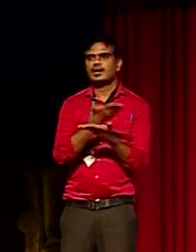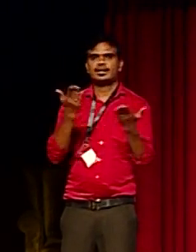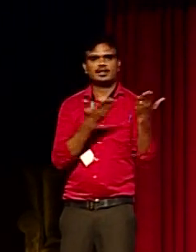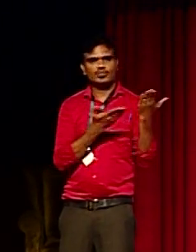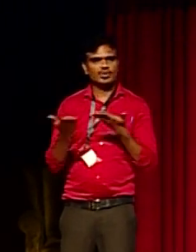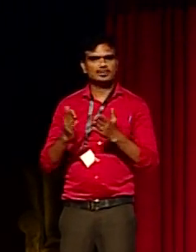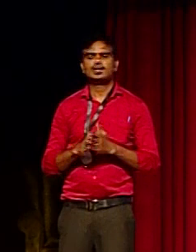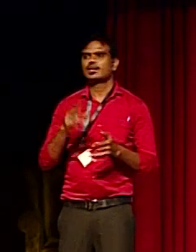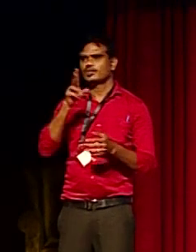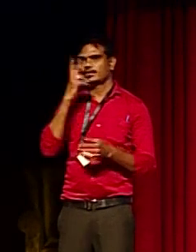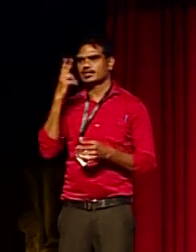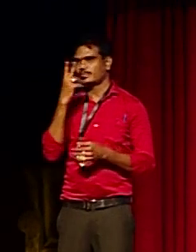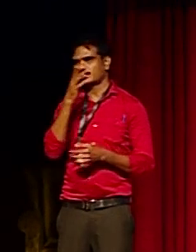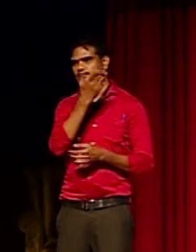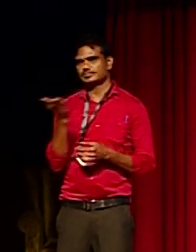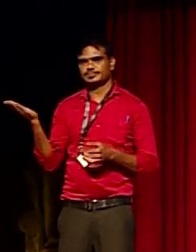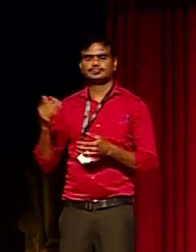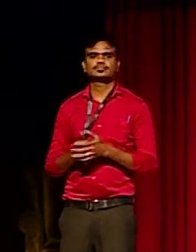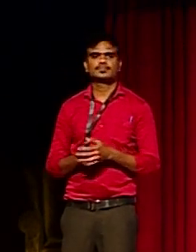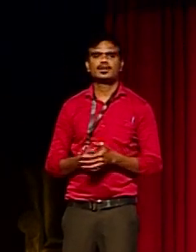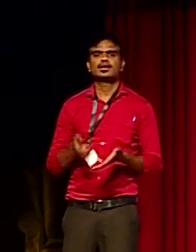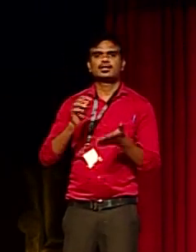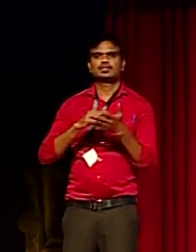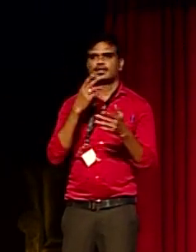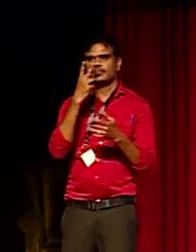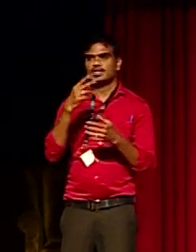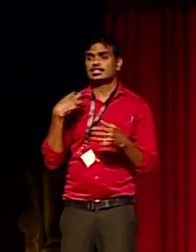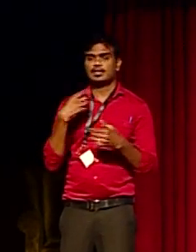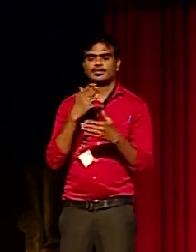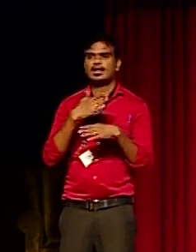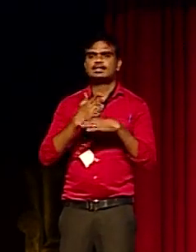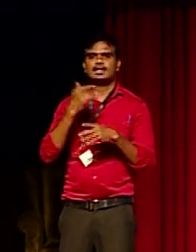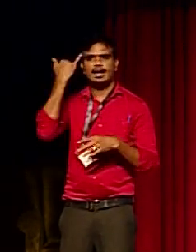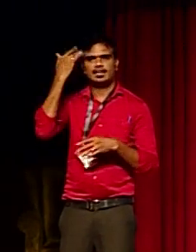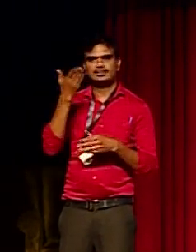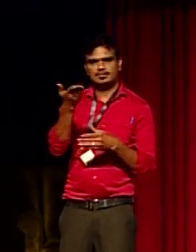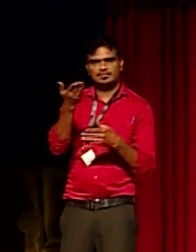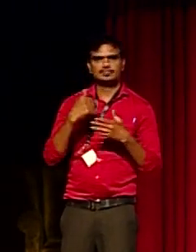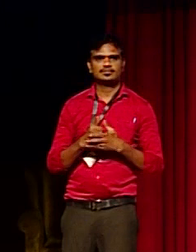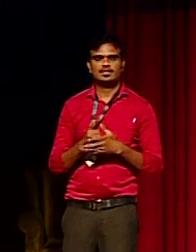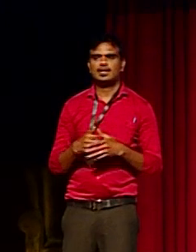all to visit us, see our work, share your ideas,